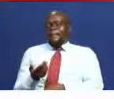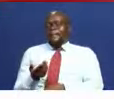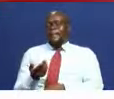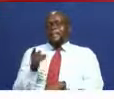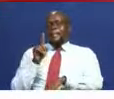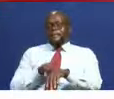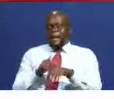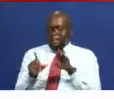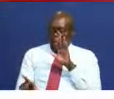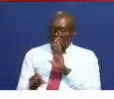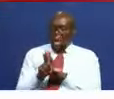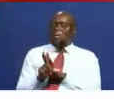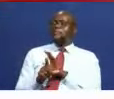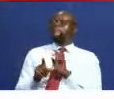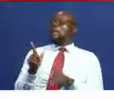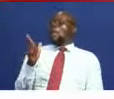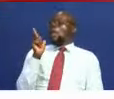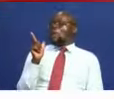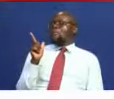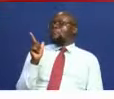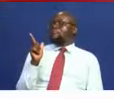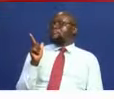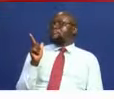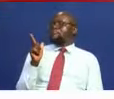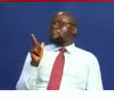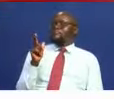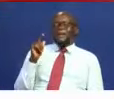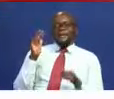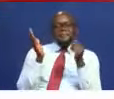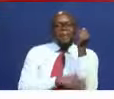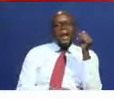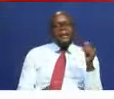even when a law is hurting,